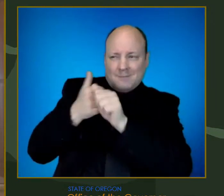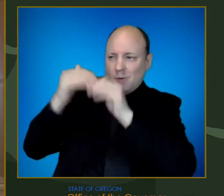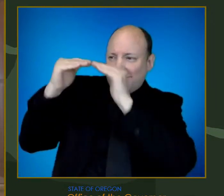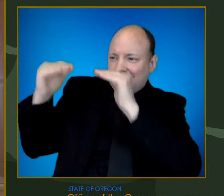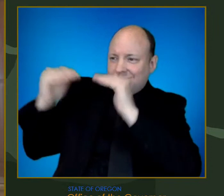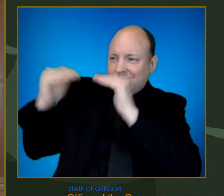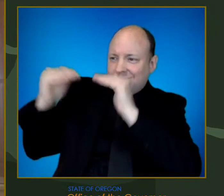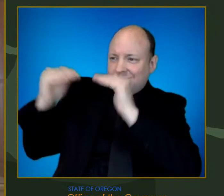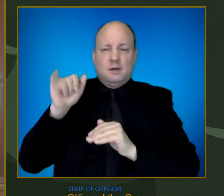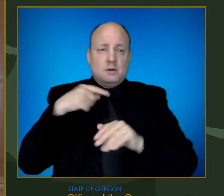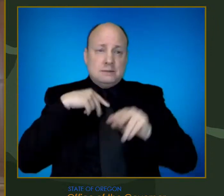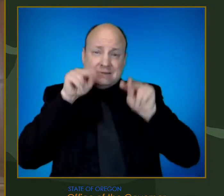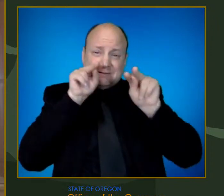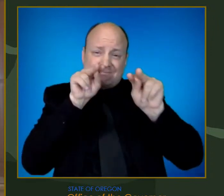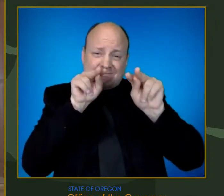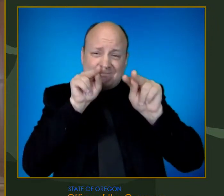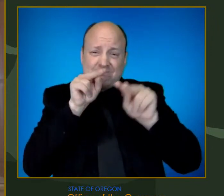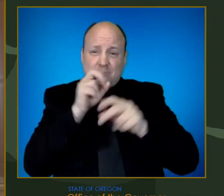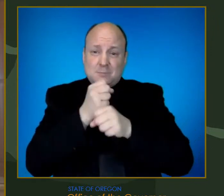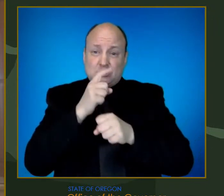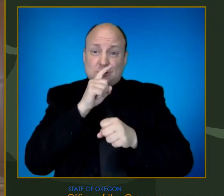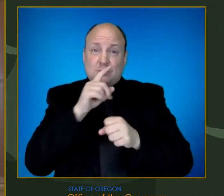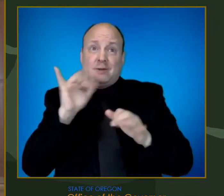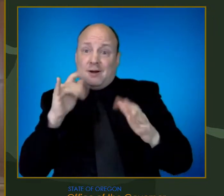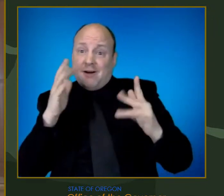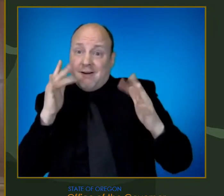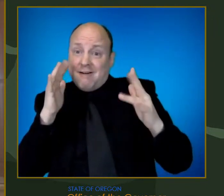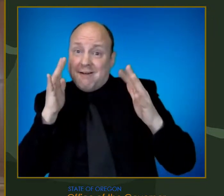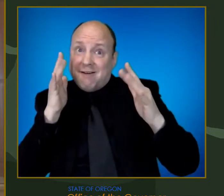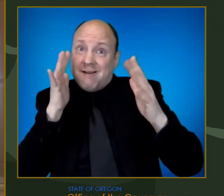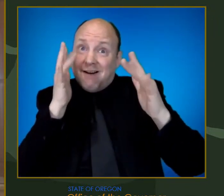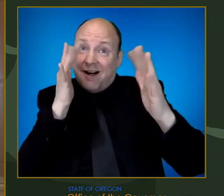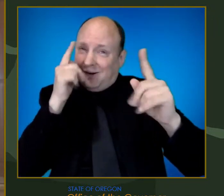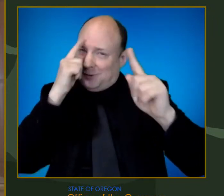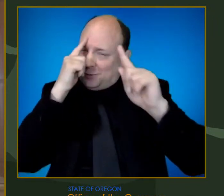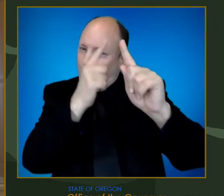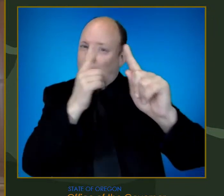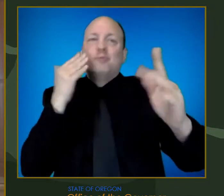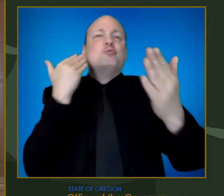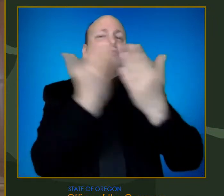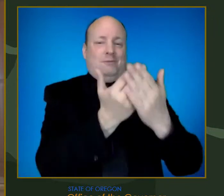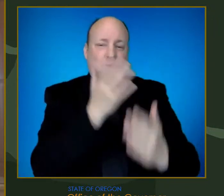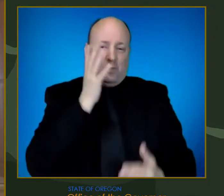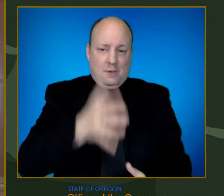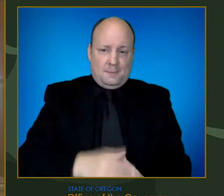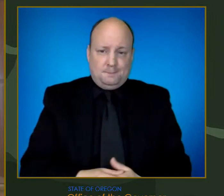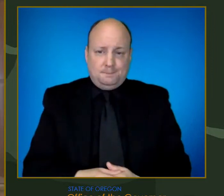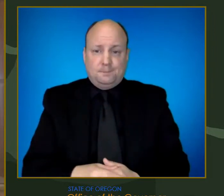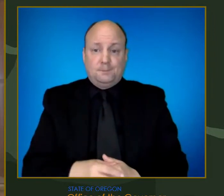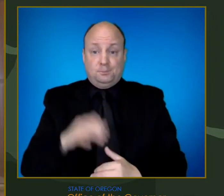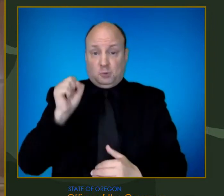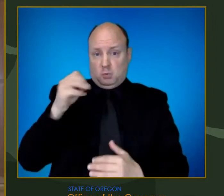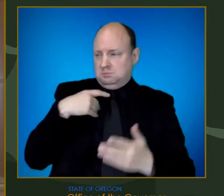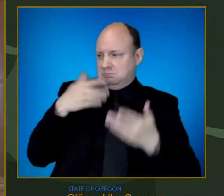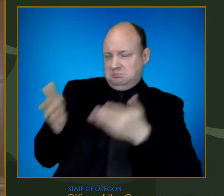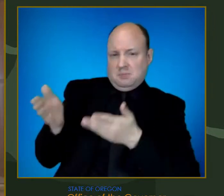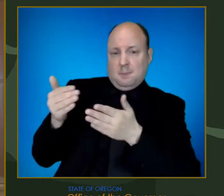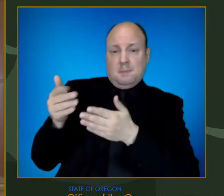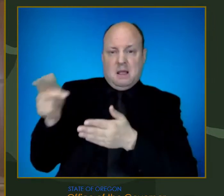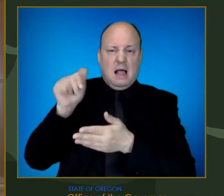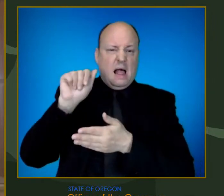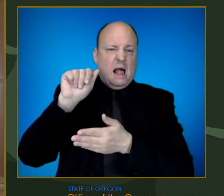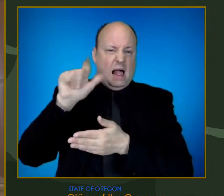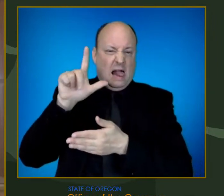almost there. Before I turn it over to Director Allen, I want to share that as of this past week, we have